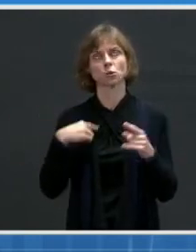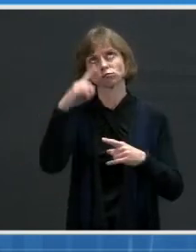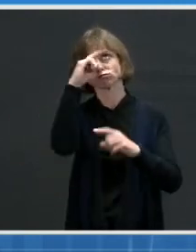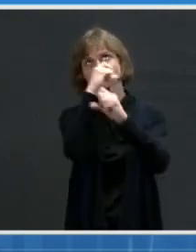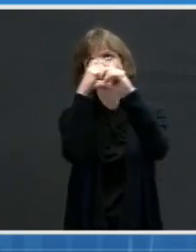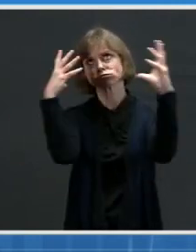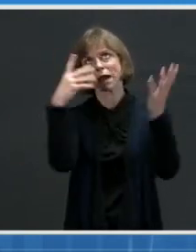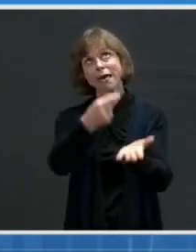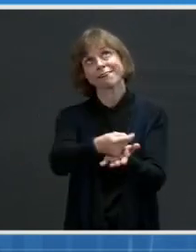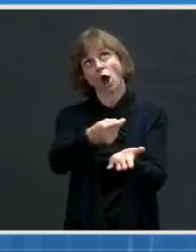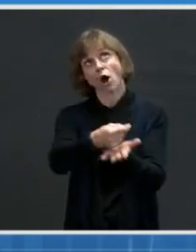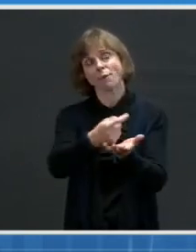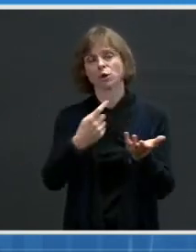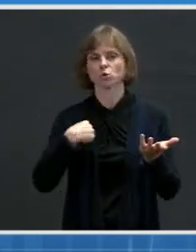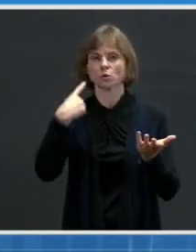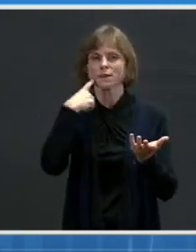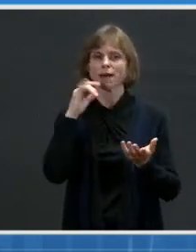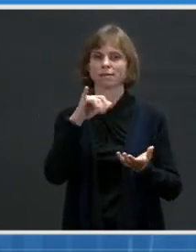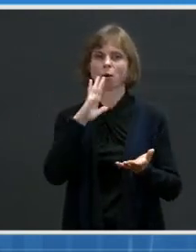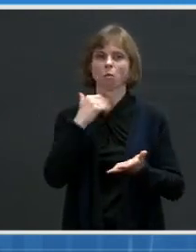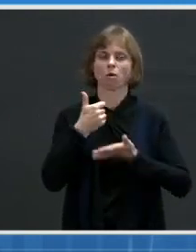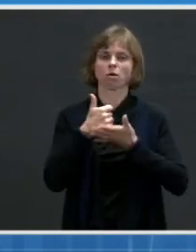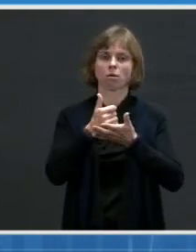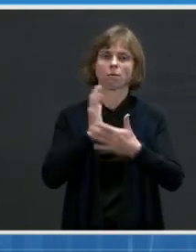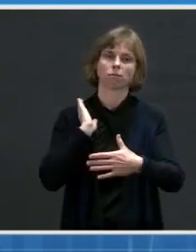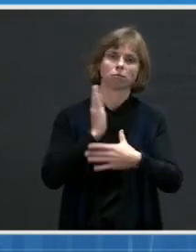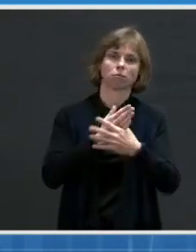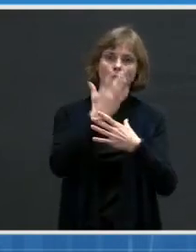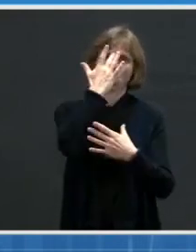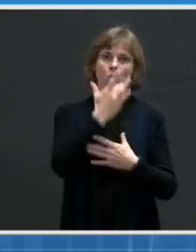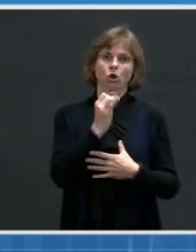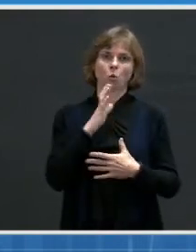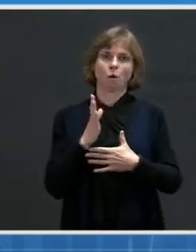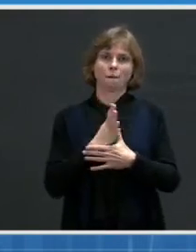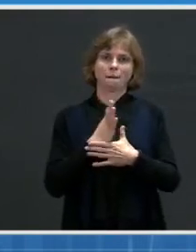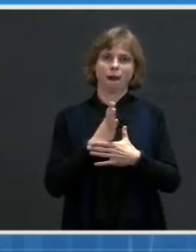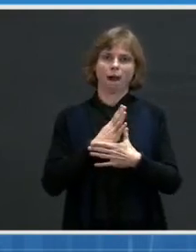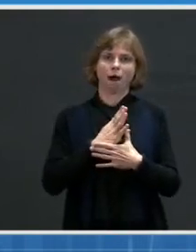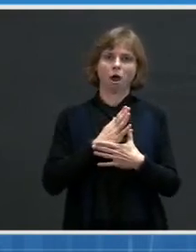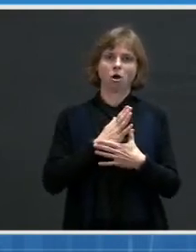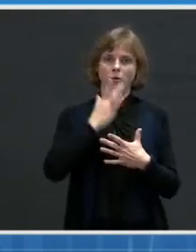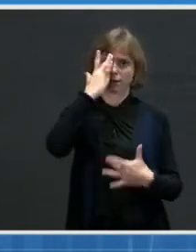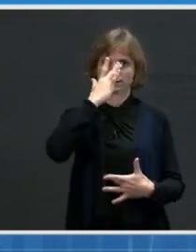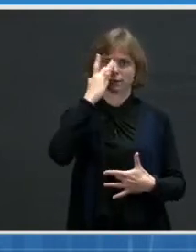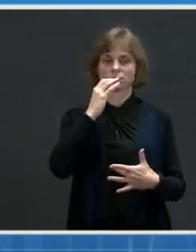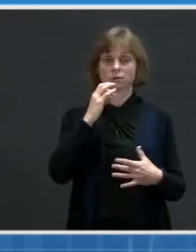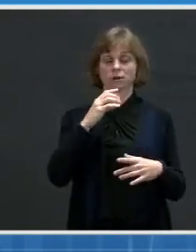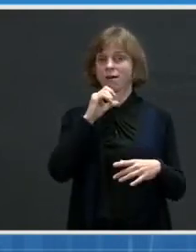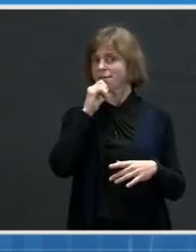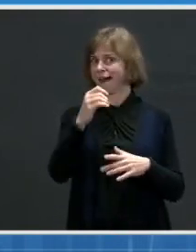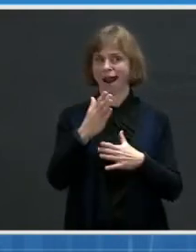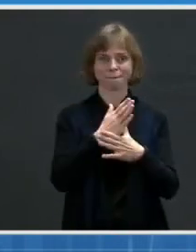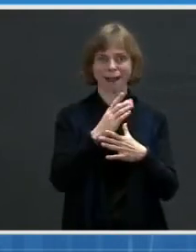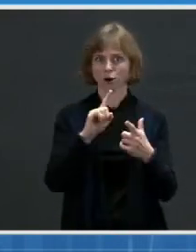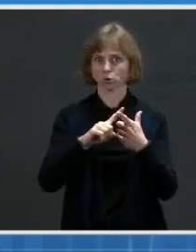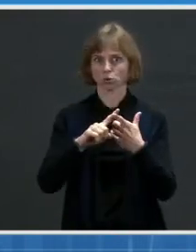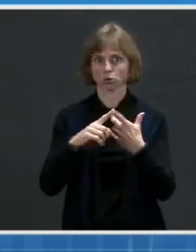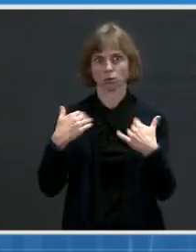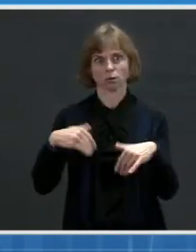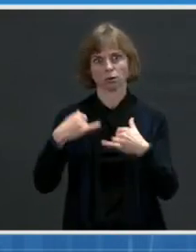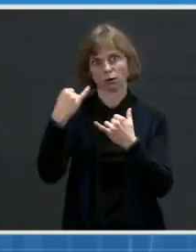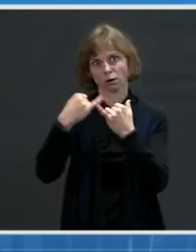them as therapeutics for early or moderate disease versus therapeutics for moderate to advanced